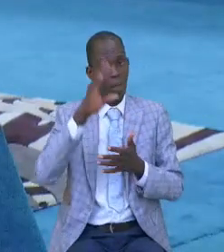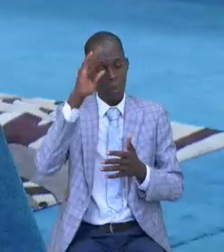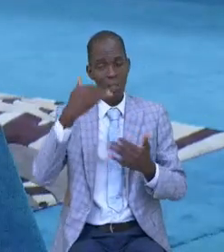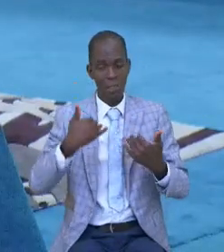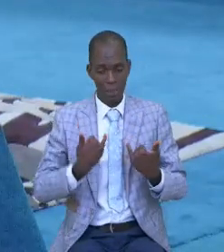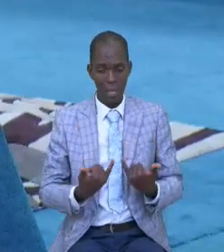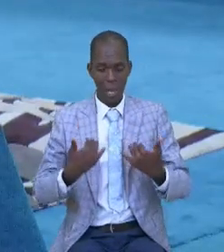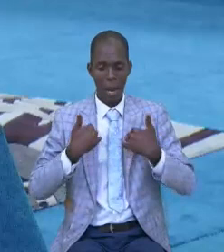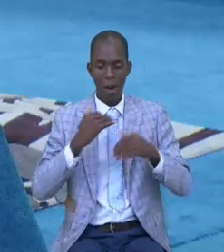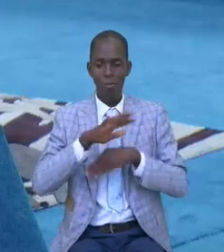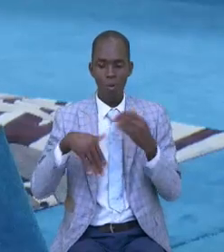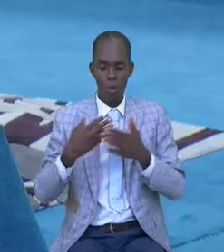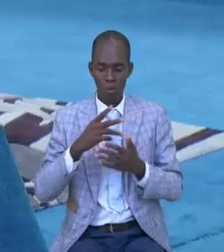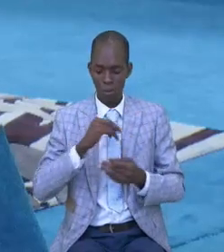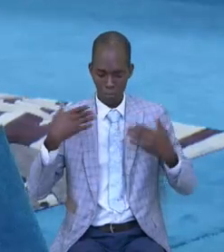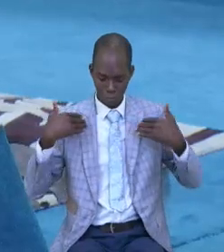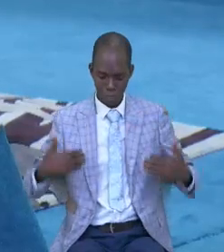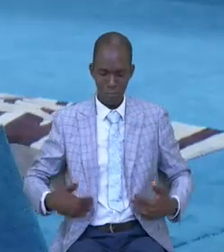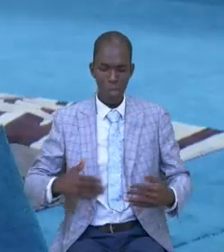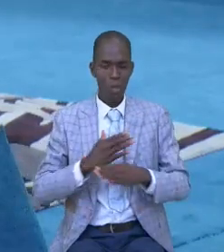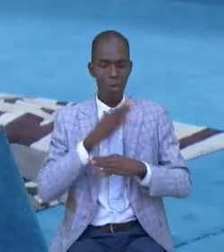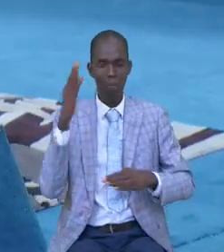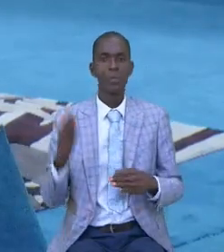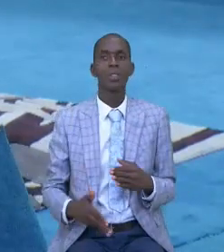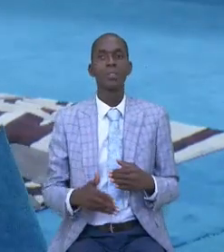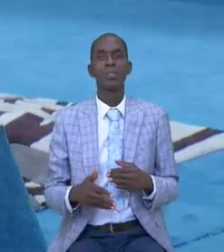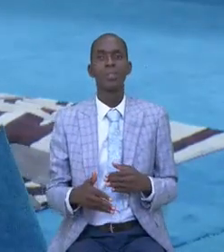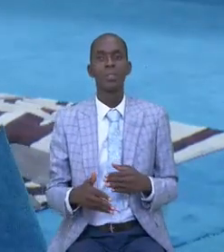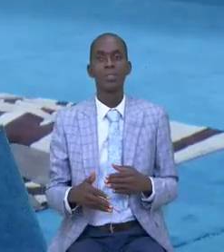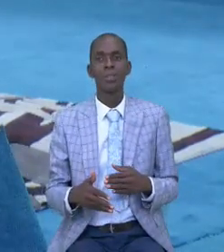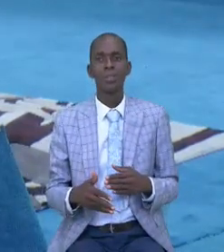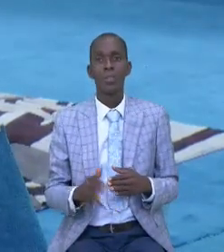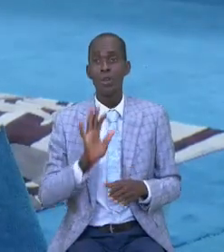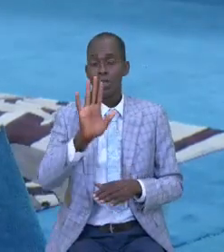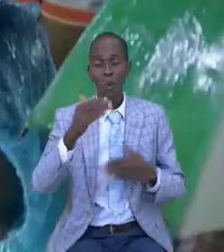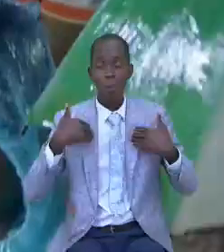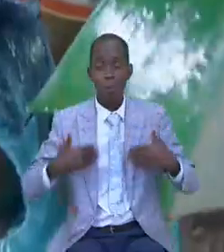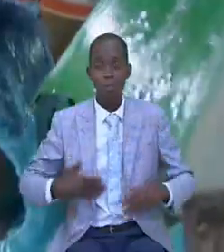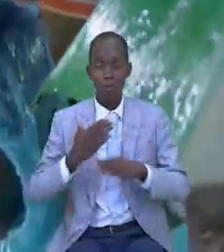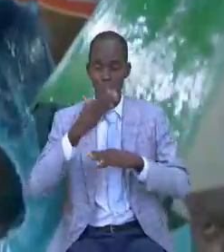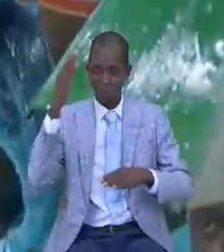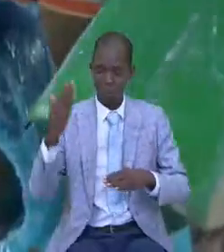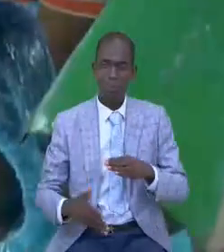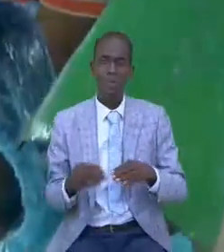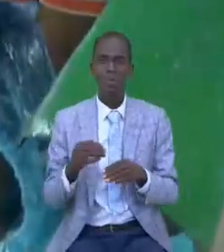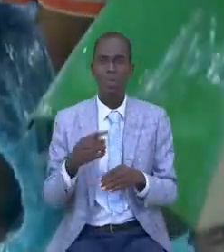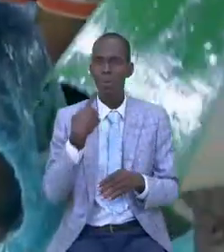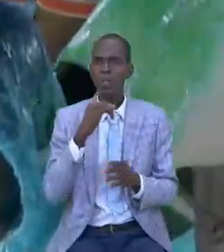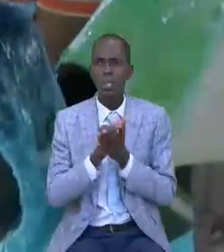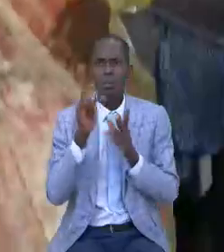body complete. All your body complete. What is it? What is she